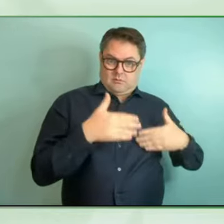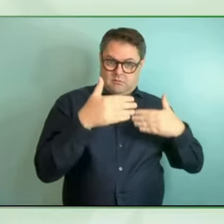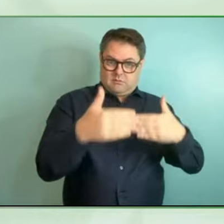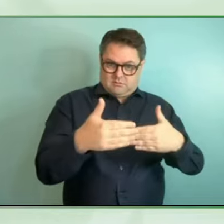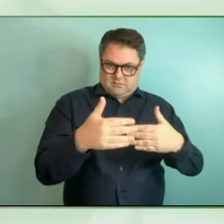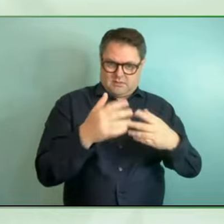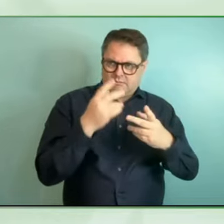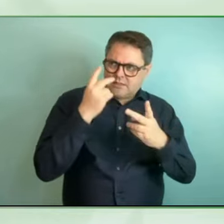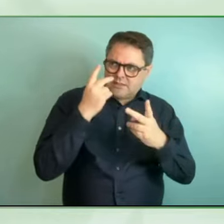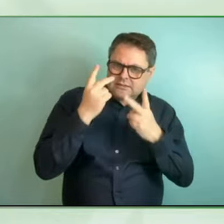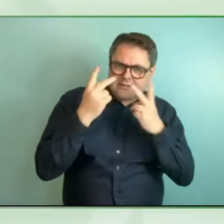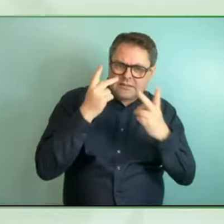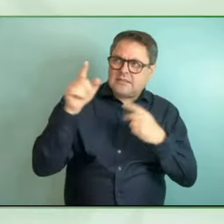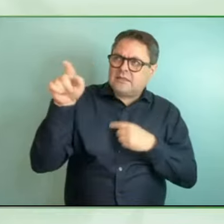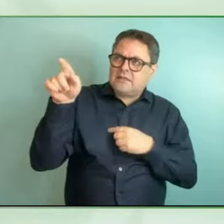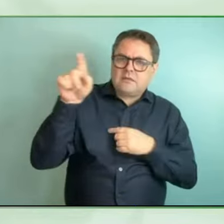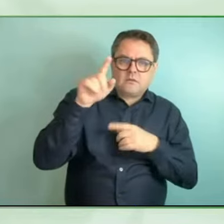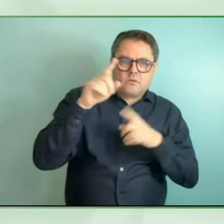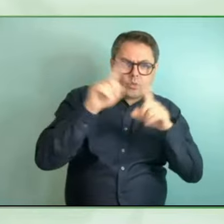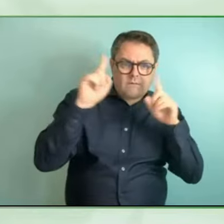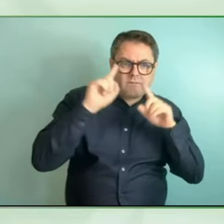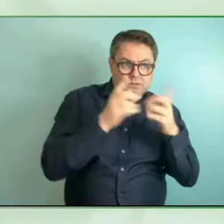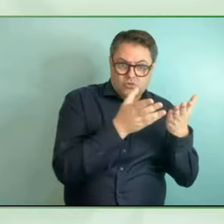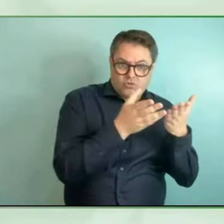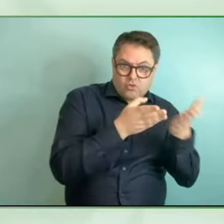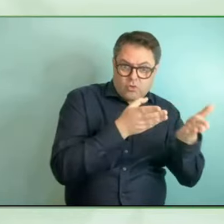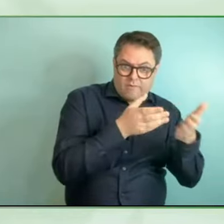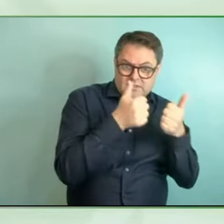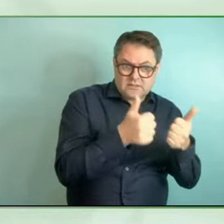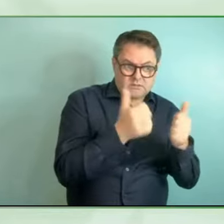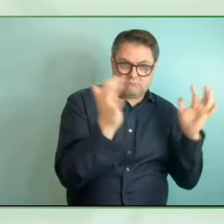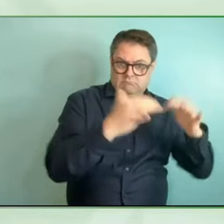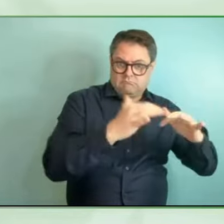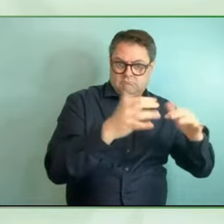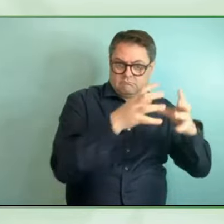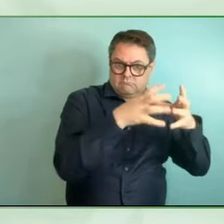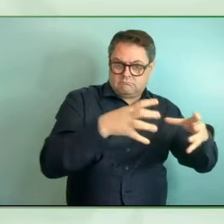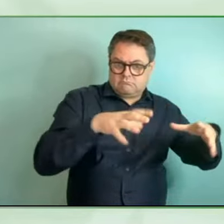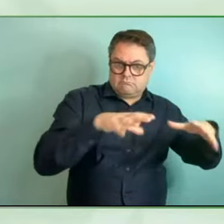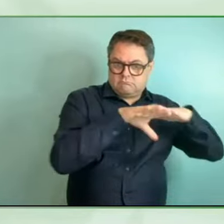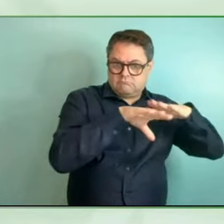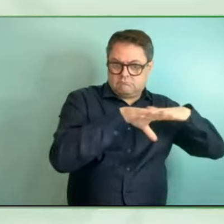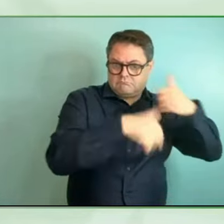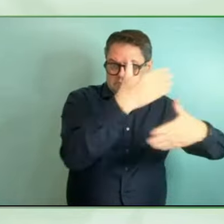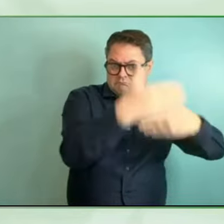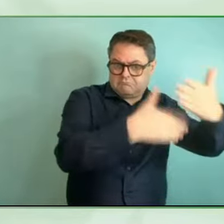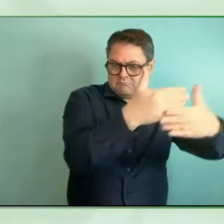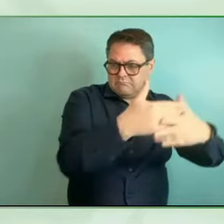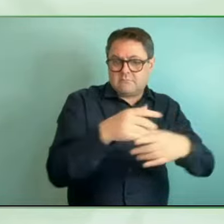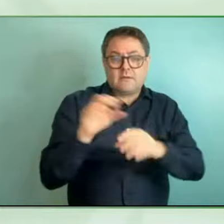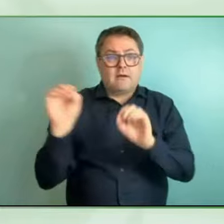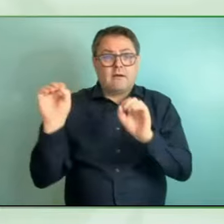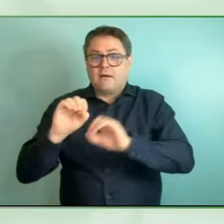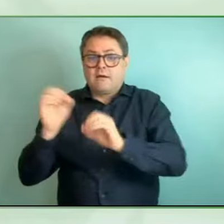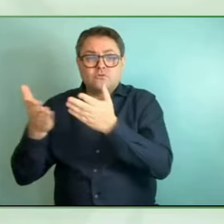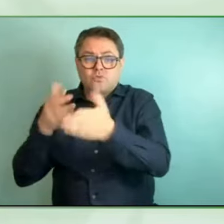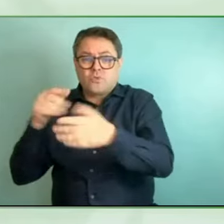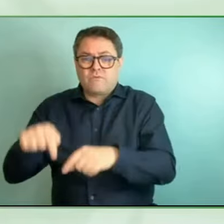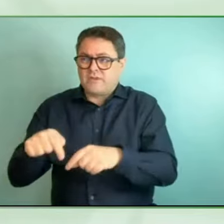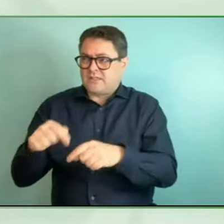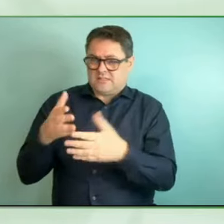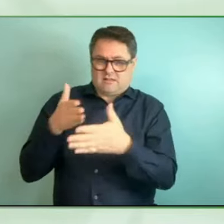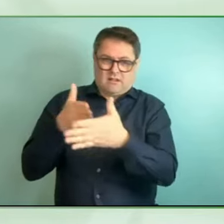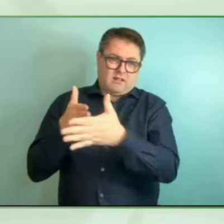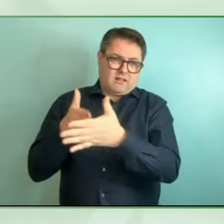were creating services, then students were coming more and more. And finally, in France, in 2005,